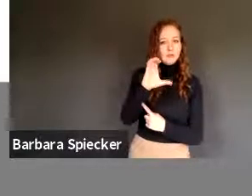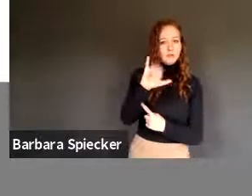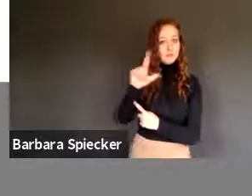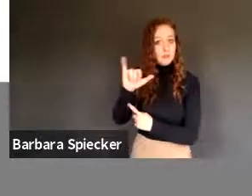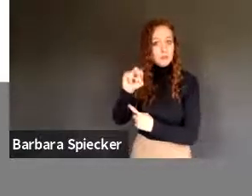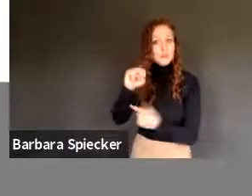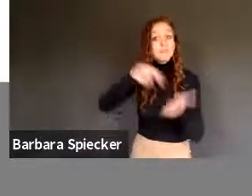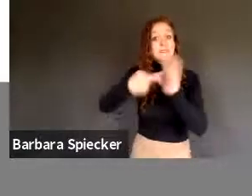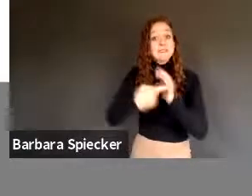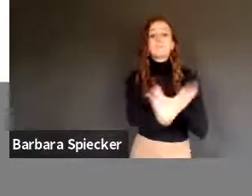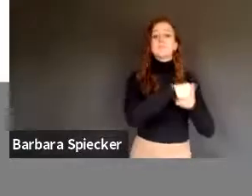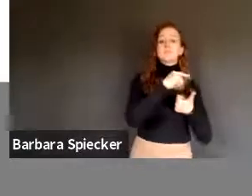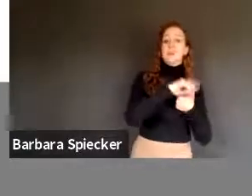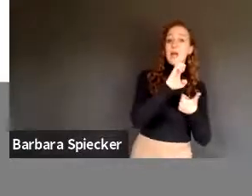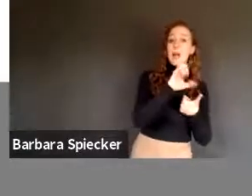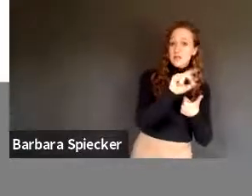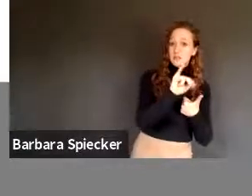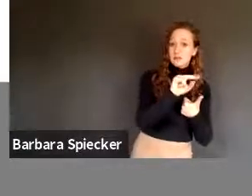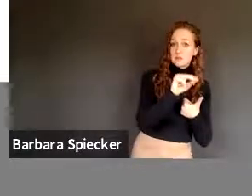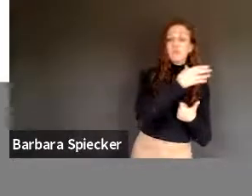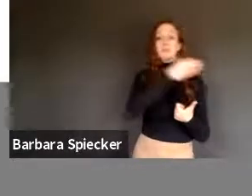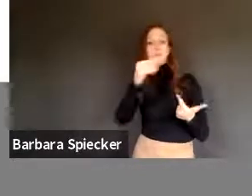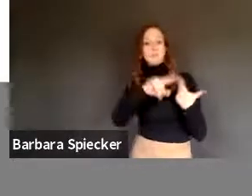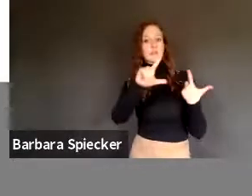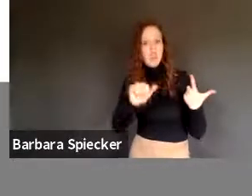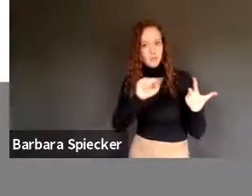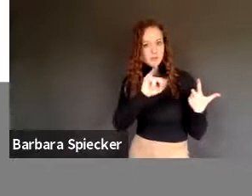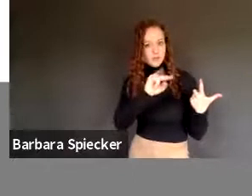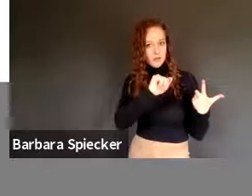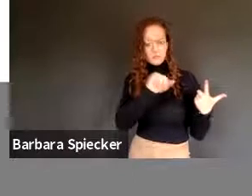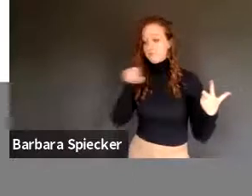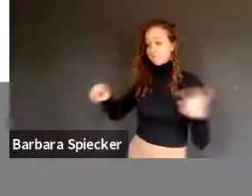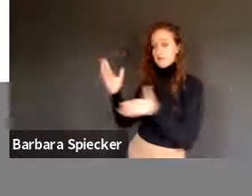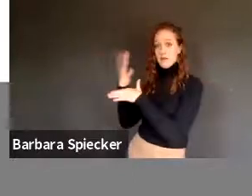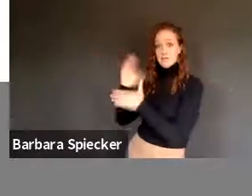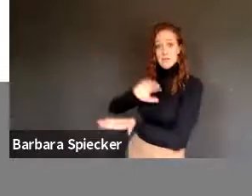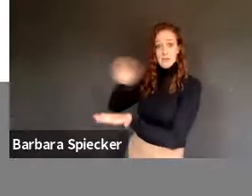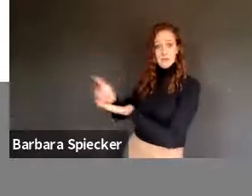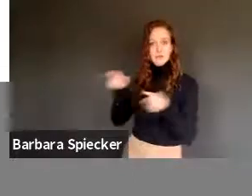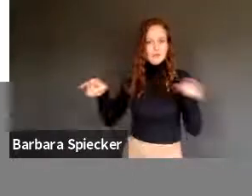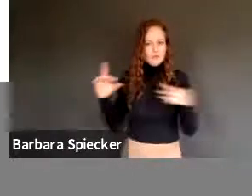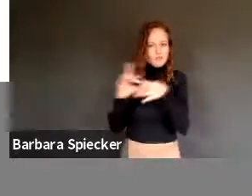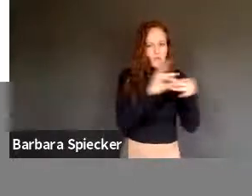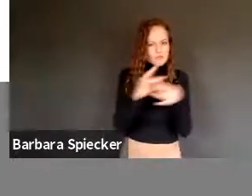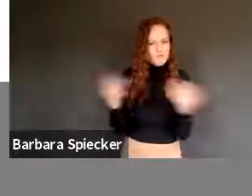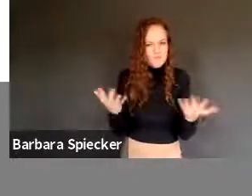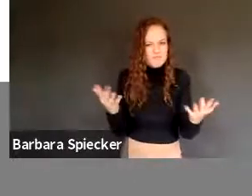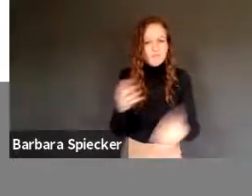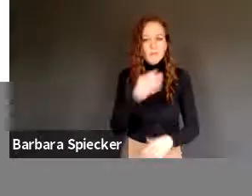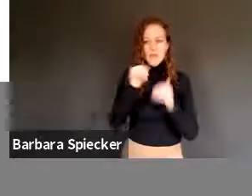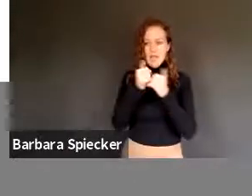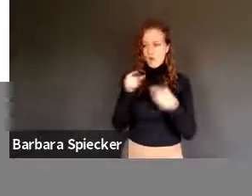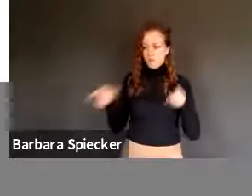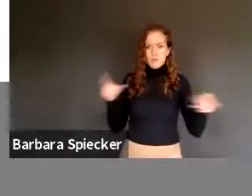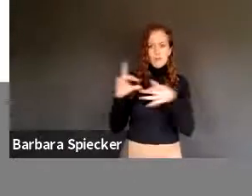5 here, we adopt a wider lens, and we're going to look at the larger relationship between El Nino Southern Oscillation, both El Nino